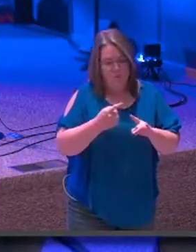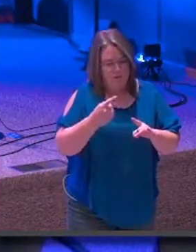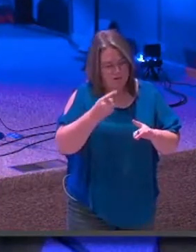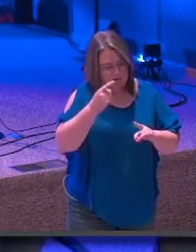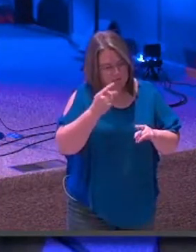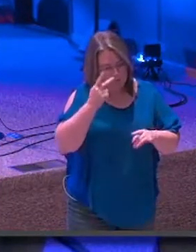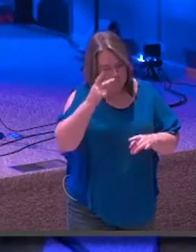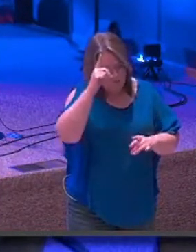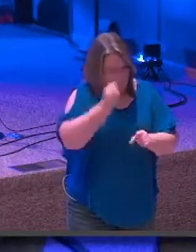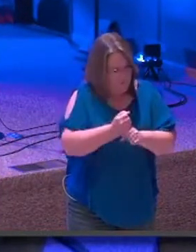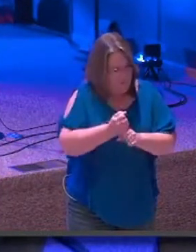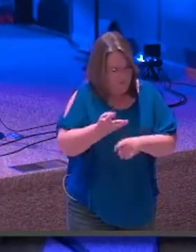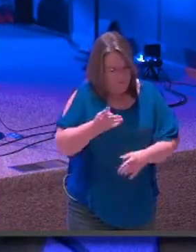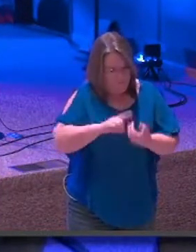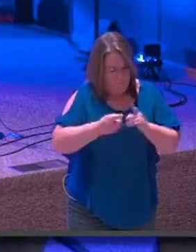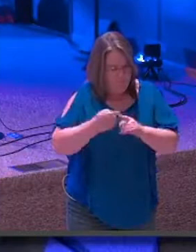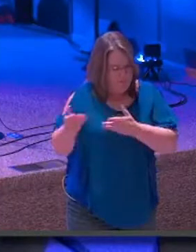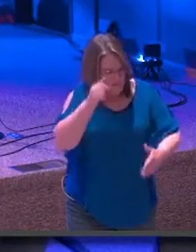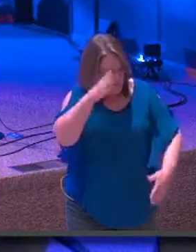to Jesus, he acted.